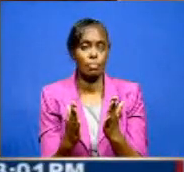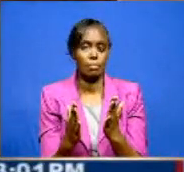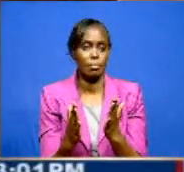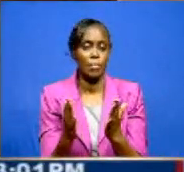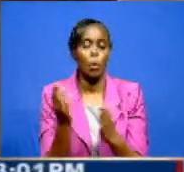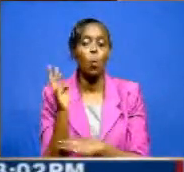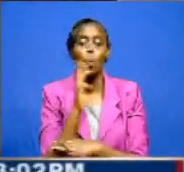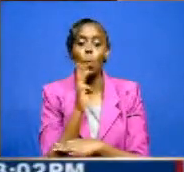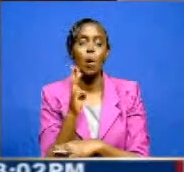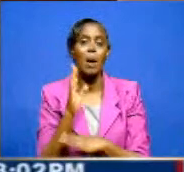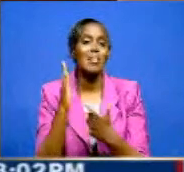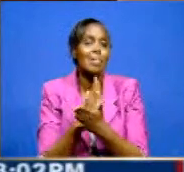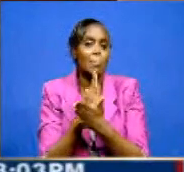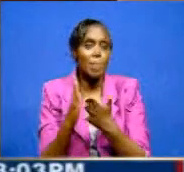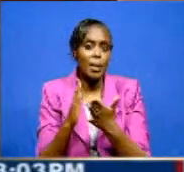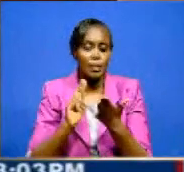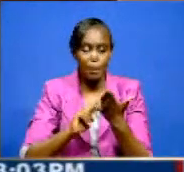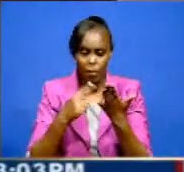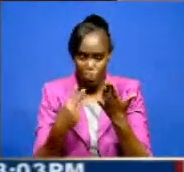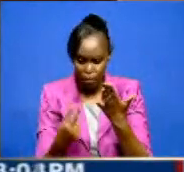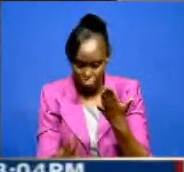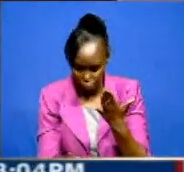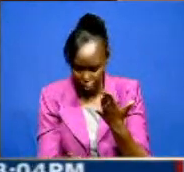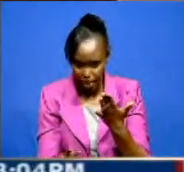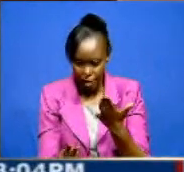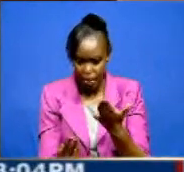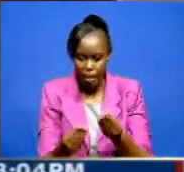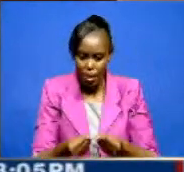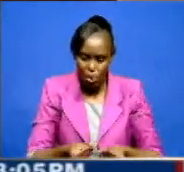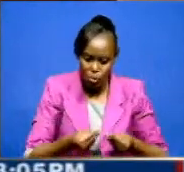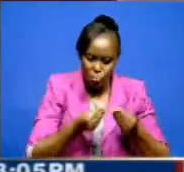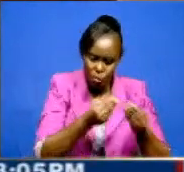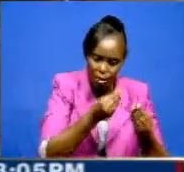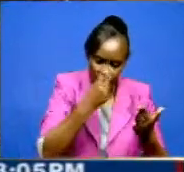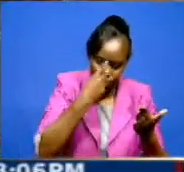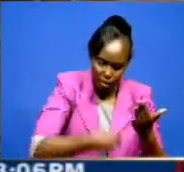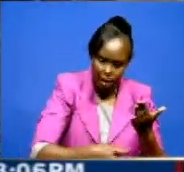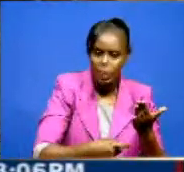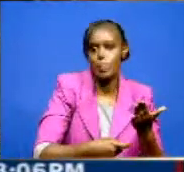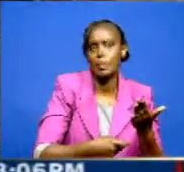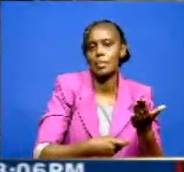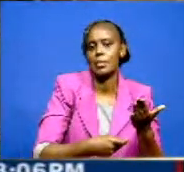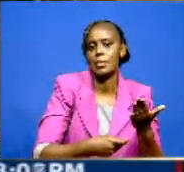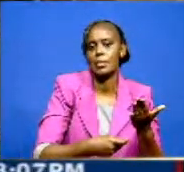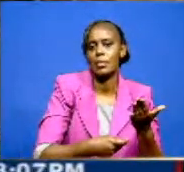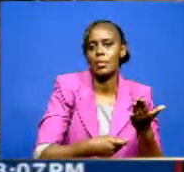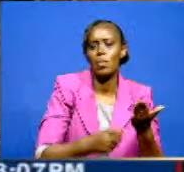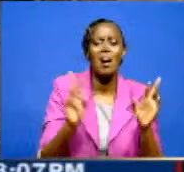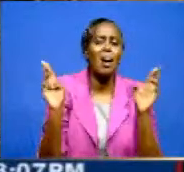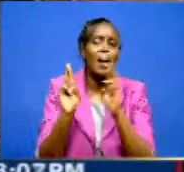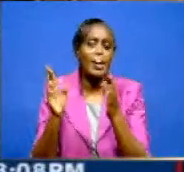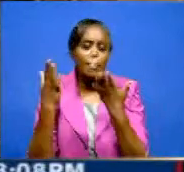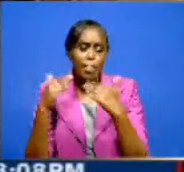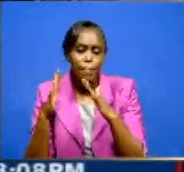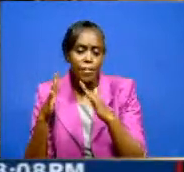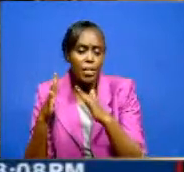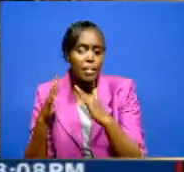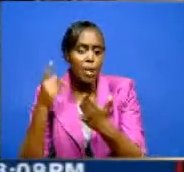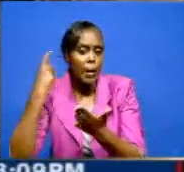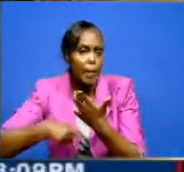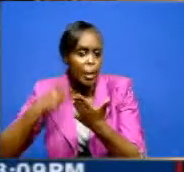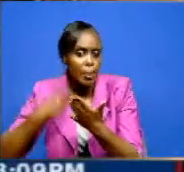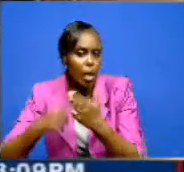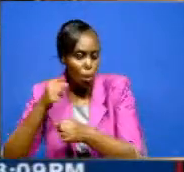part of it is failure to remit the statutory deductions that they have already deducted from